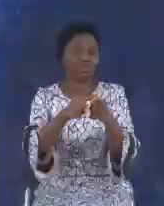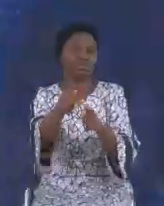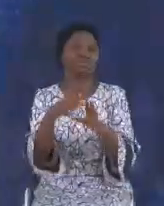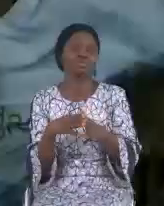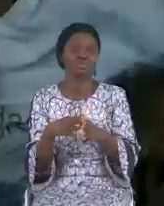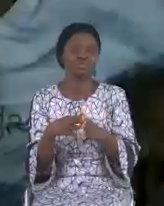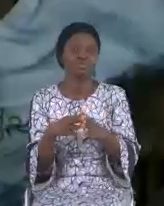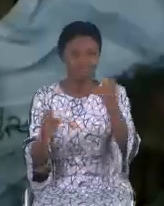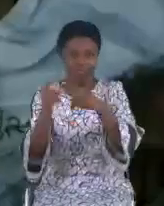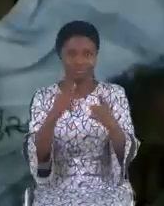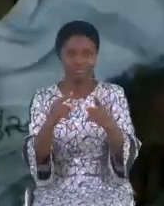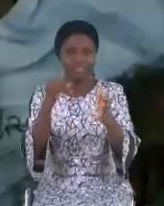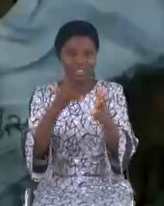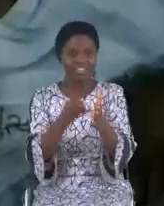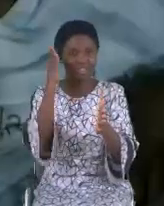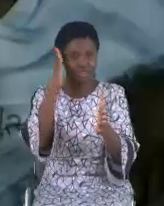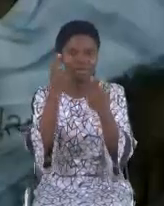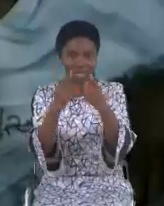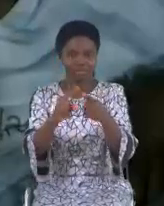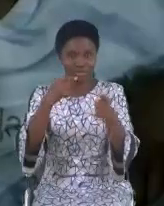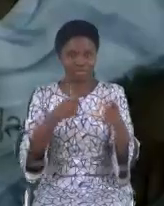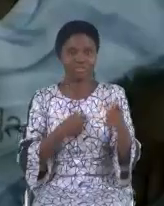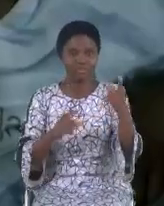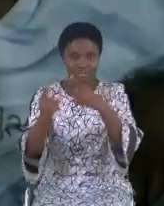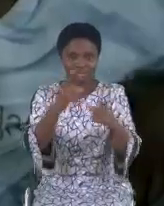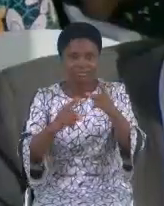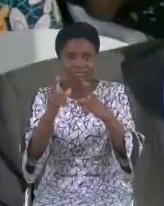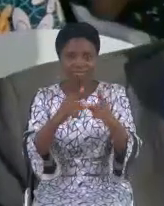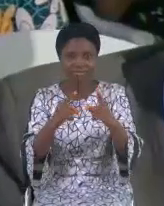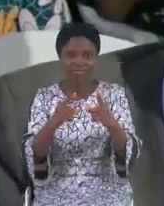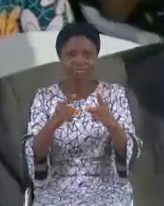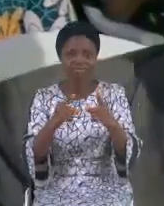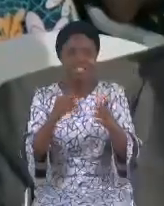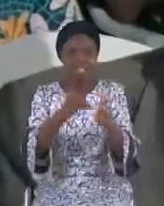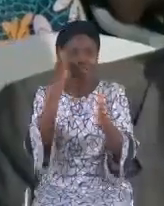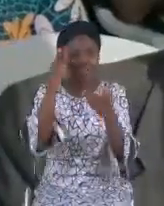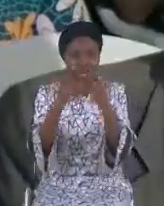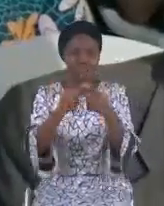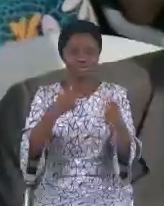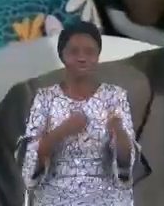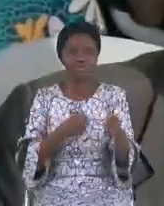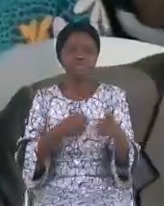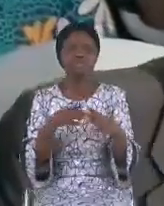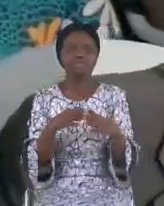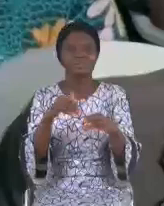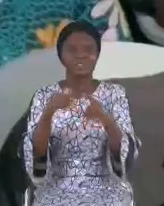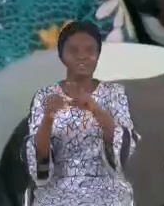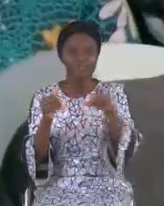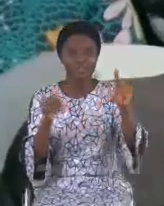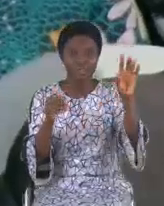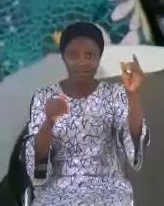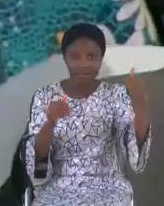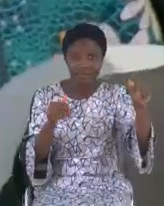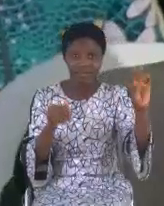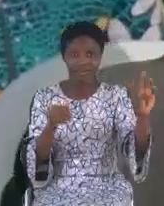me. Say, it will happen to me. 2 Corinthians chapter 5 verse 17.